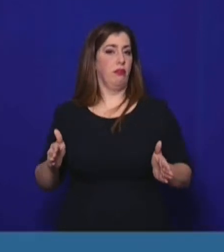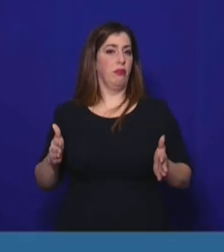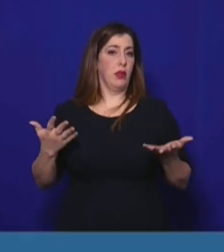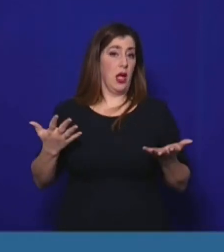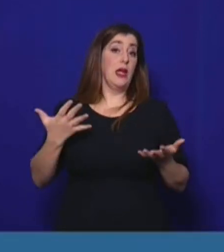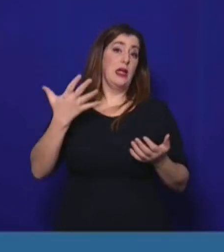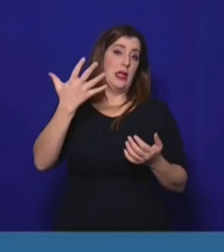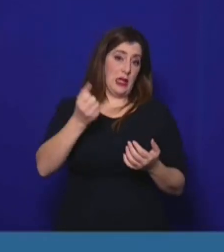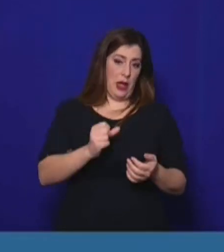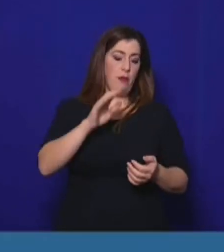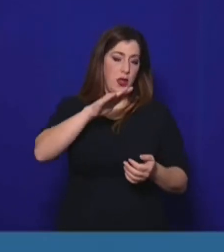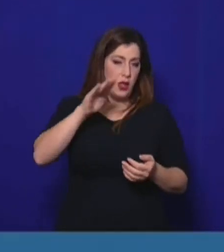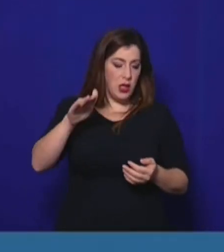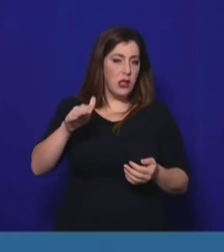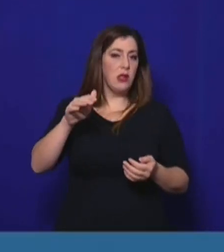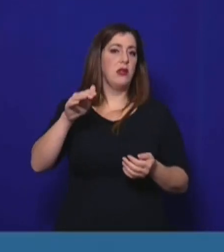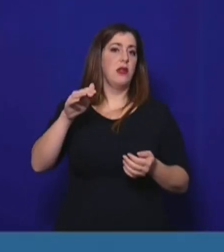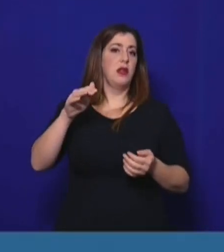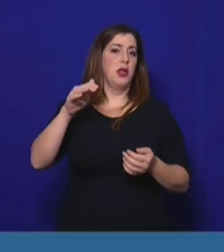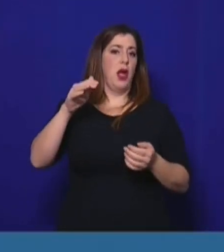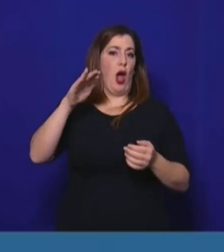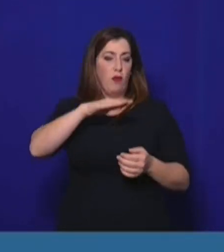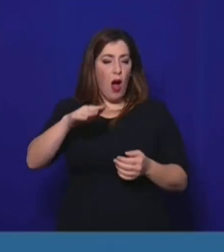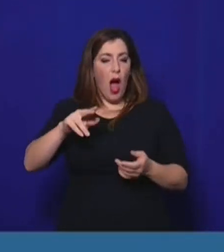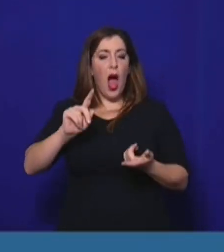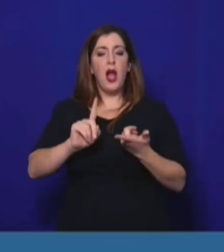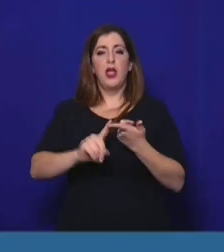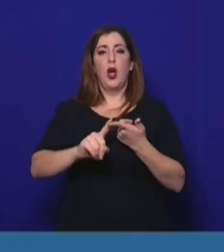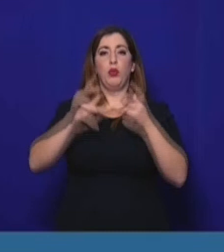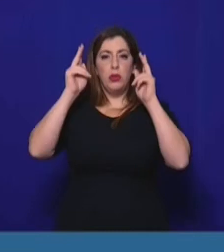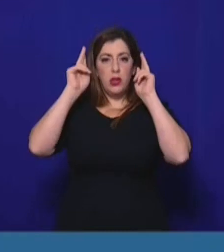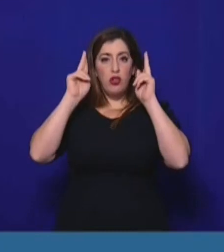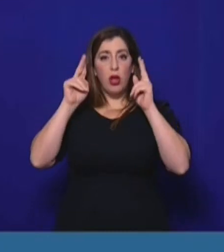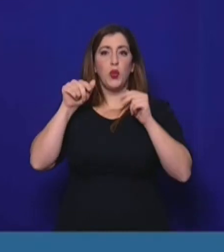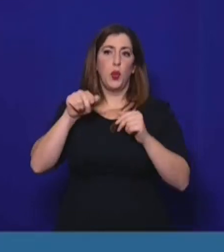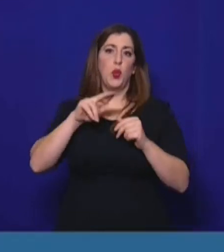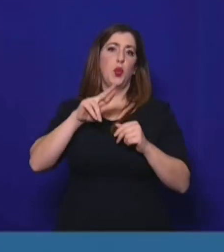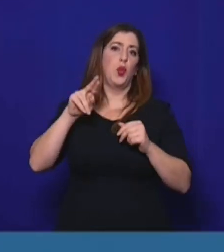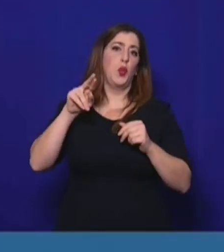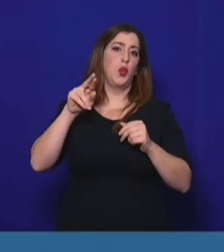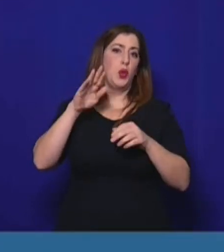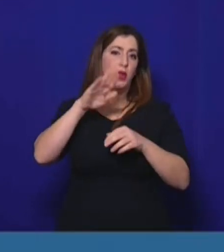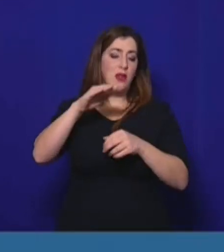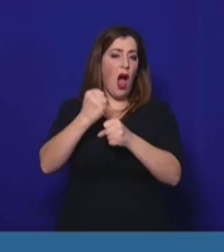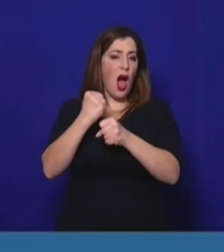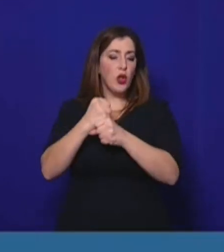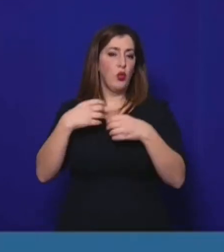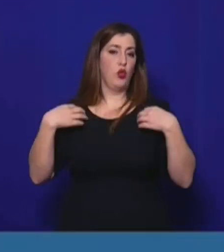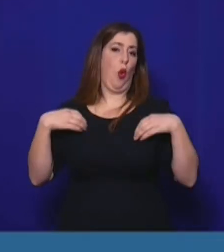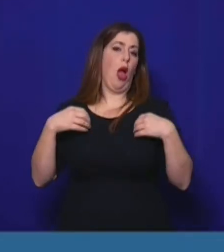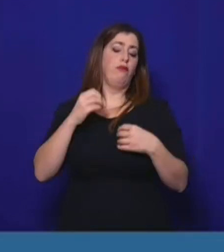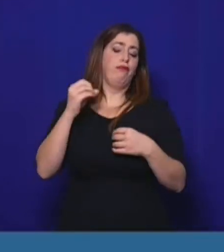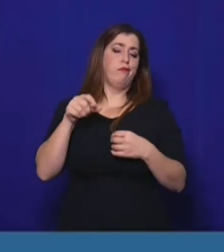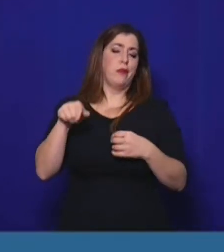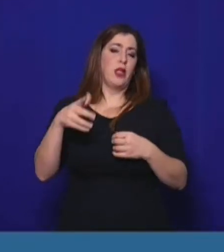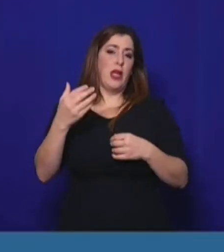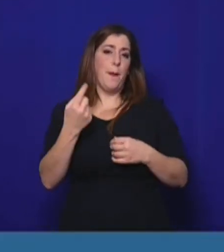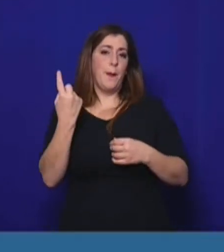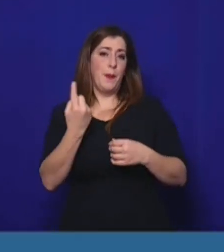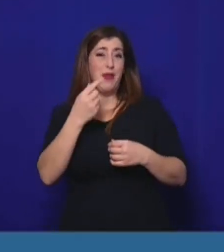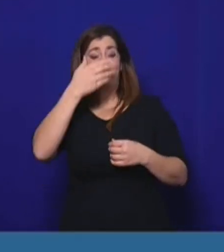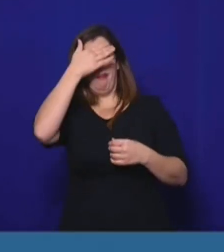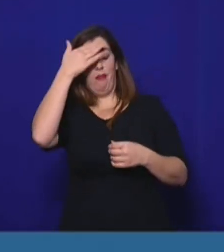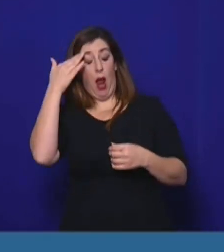anka staff li jaħdmu propju fl-iskejjel li kienu pożittivi bħalma kien mistenni, bħalma jkollok propju fil-komunità,